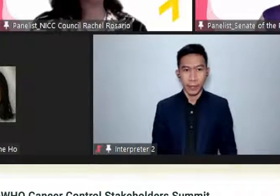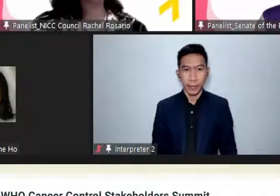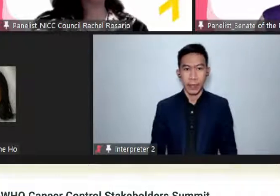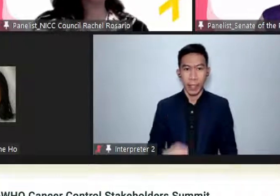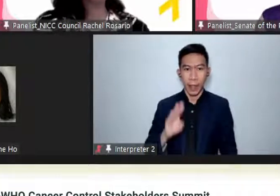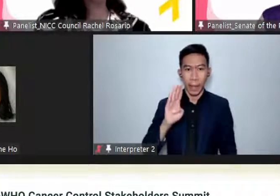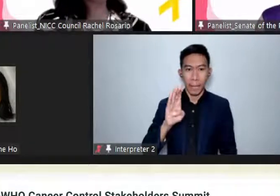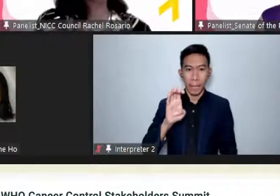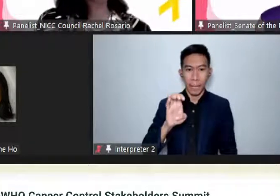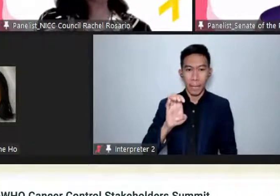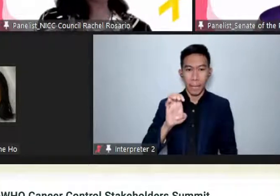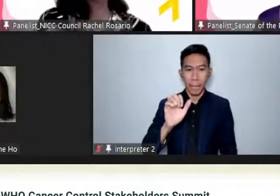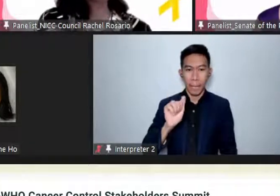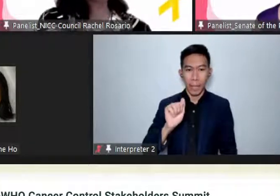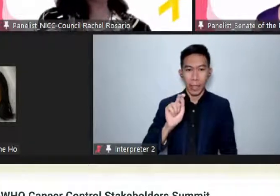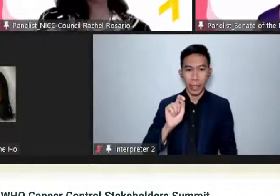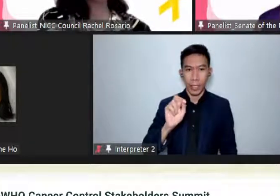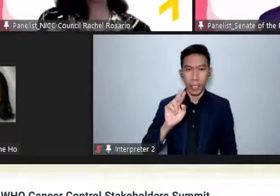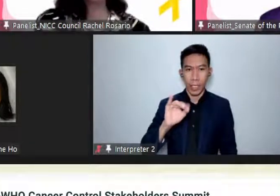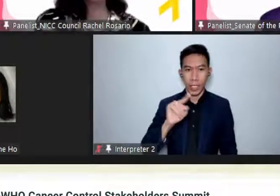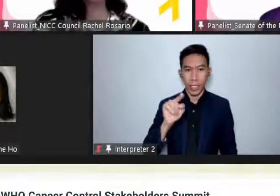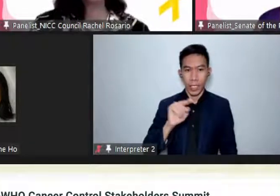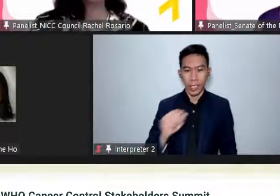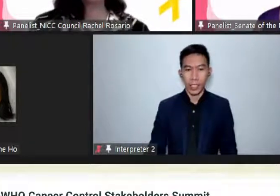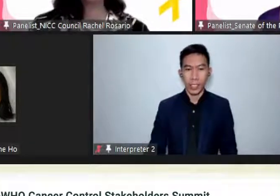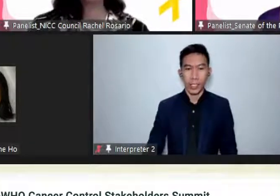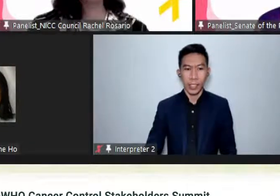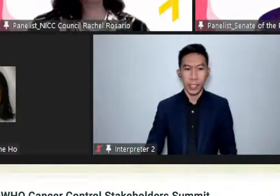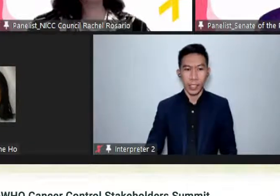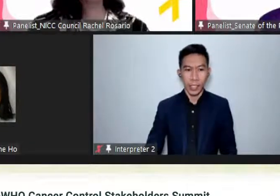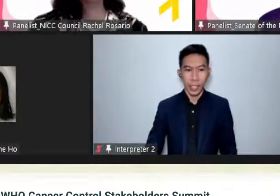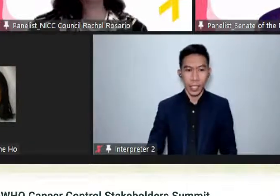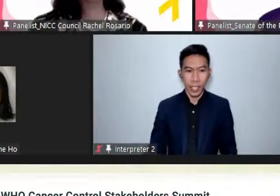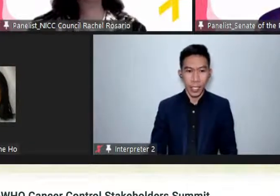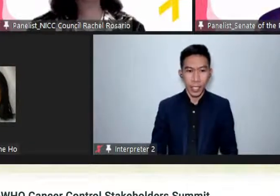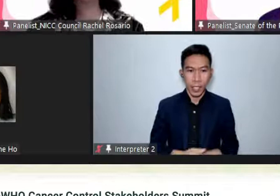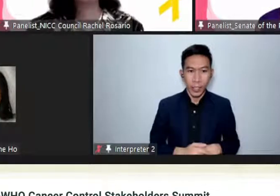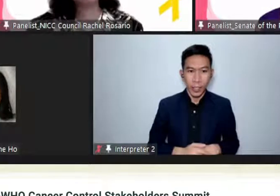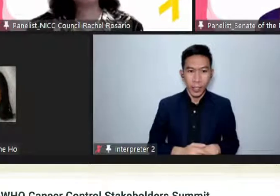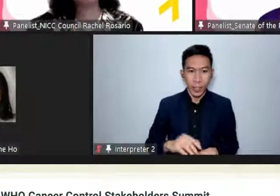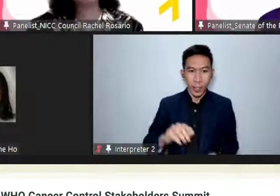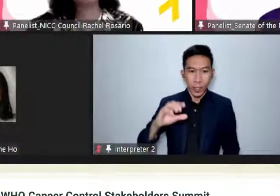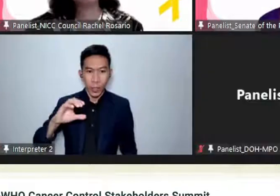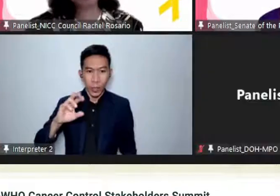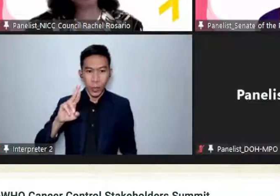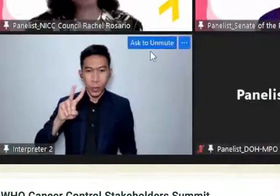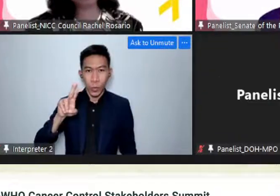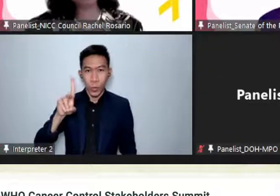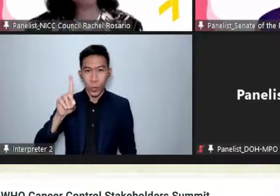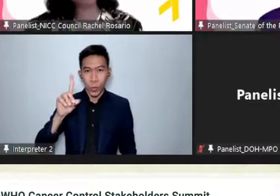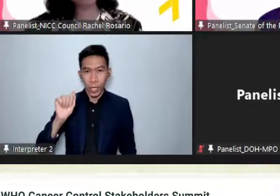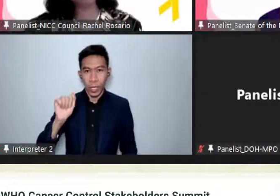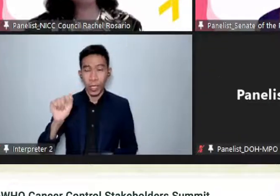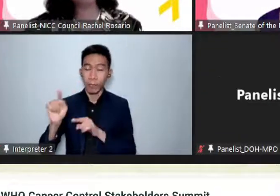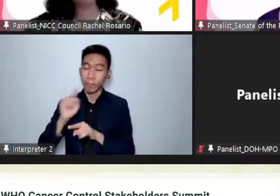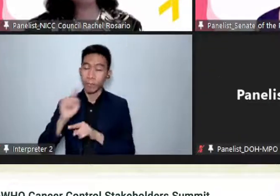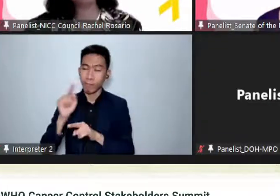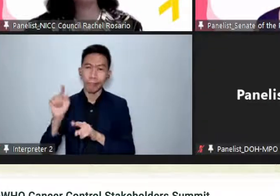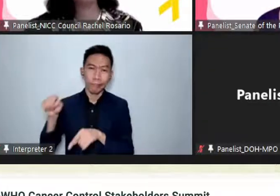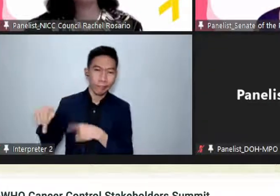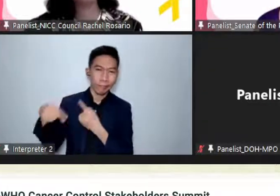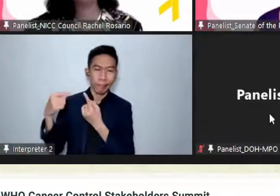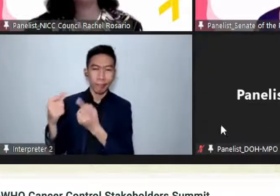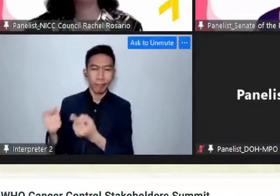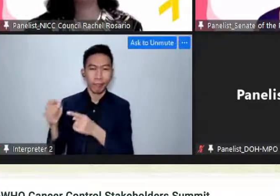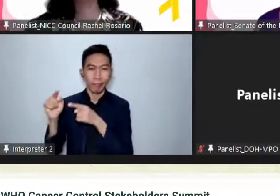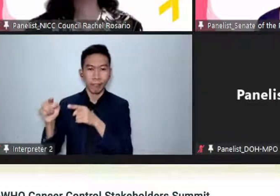Beatriz Abet Chonco Cruda, a long-time ally from the Senate. So Abet, what